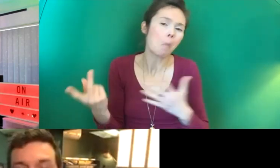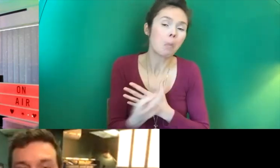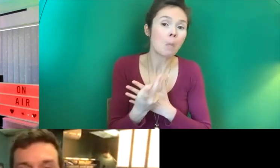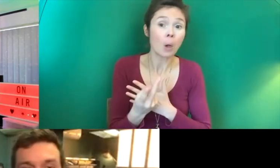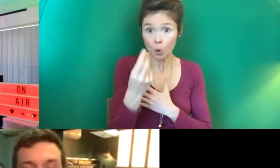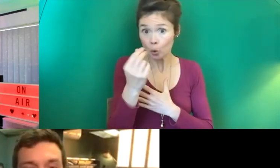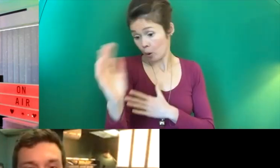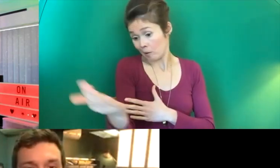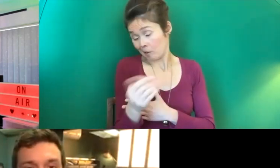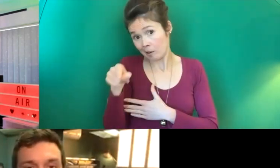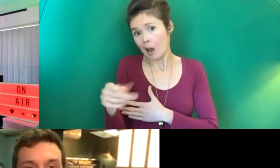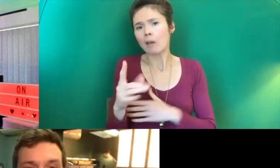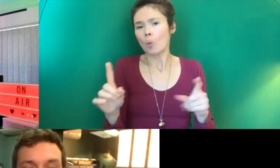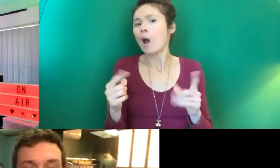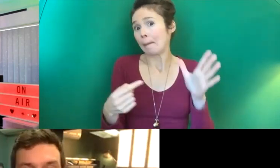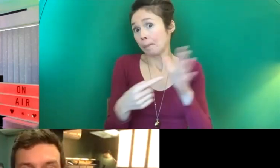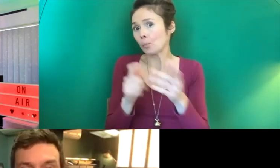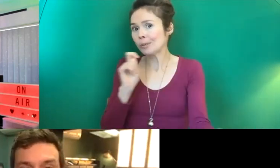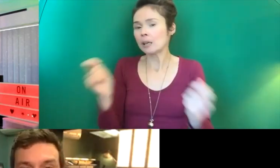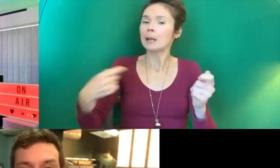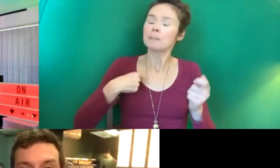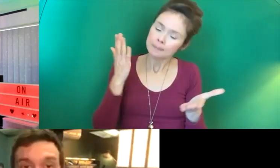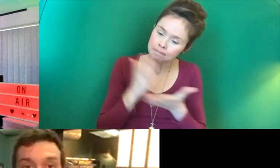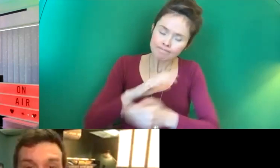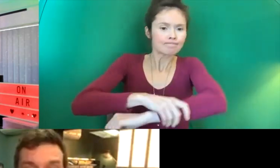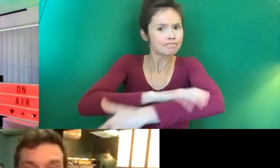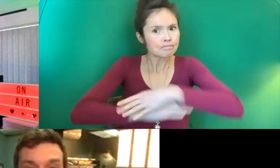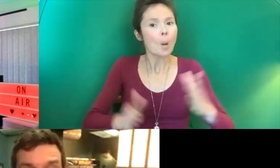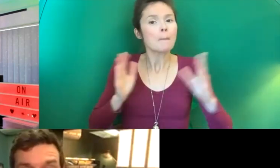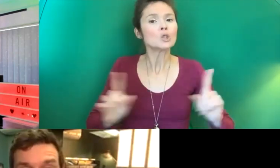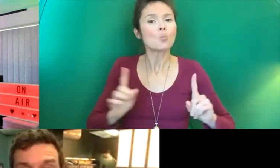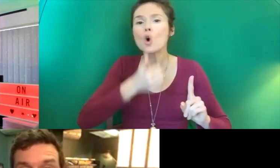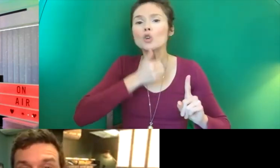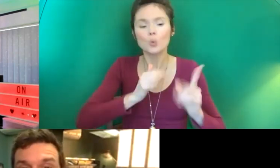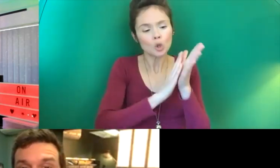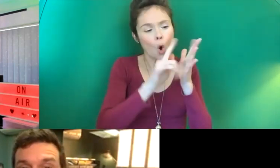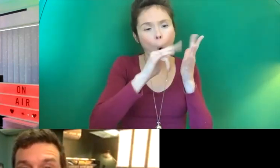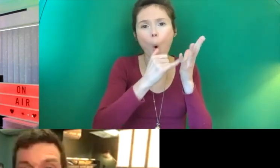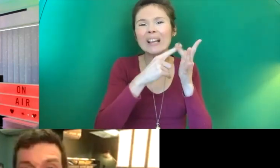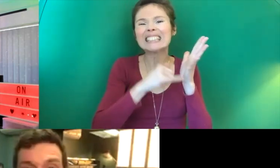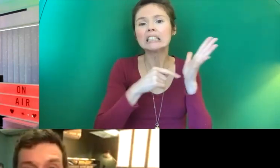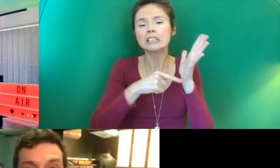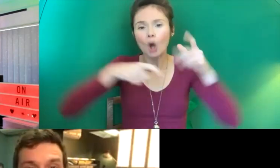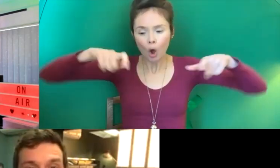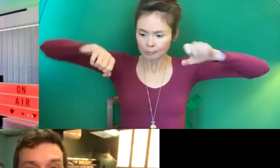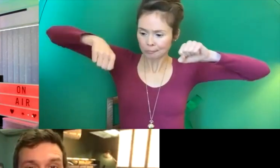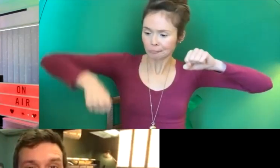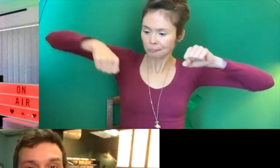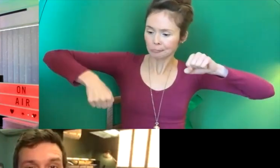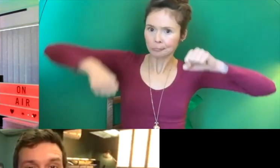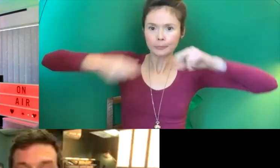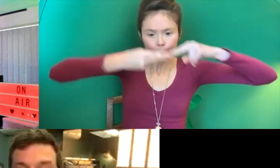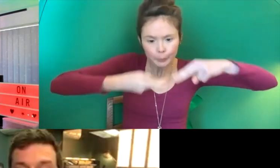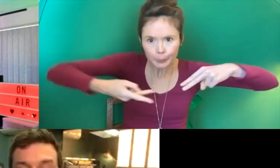I was very keen for us to have a hoist in our accessible toilet. And for